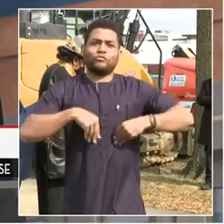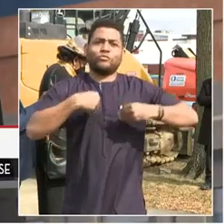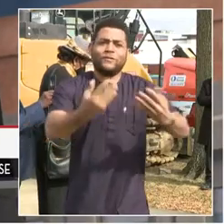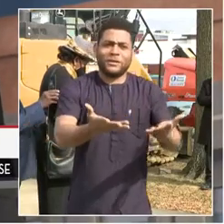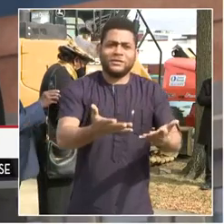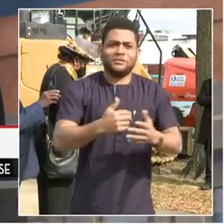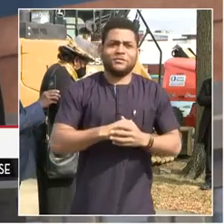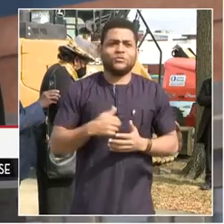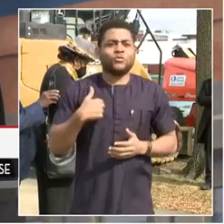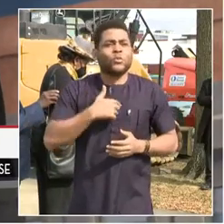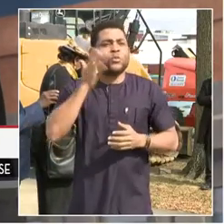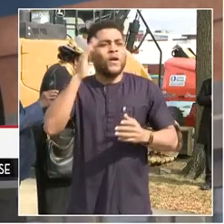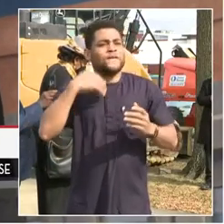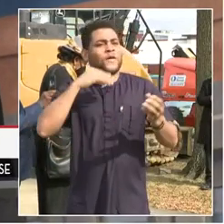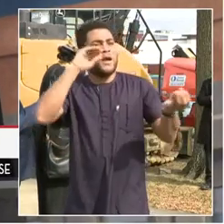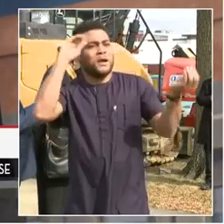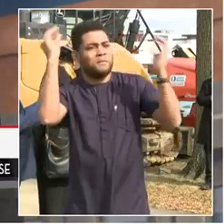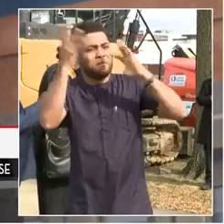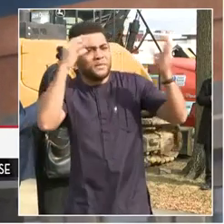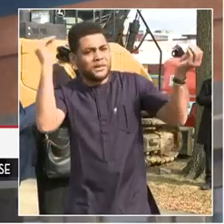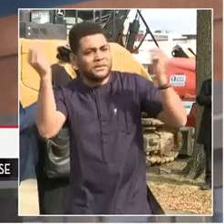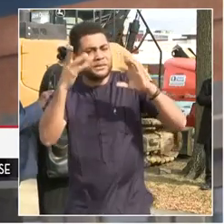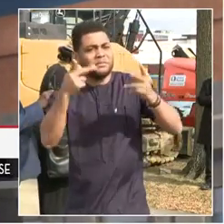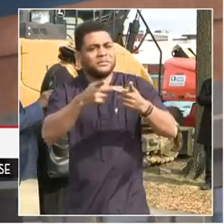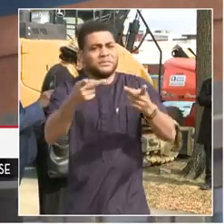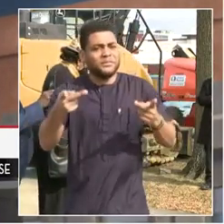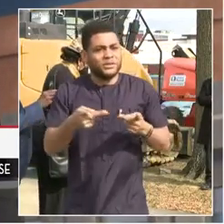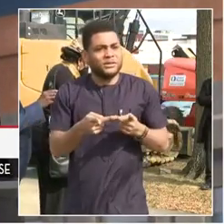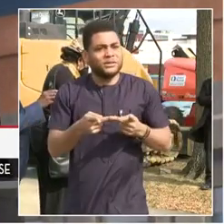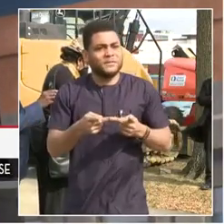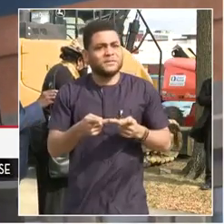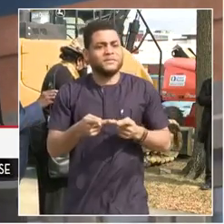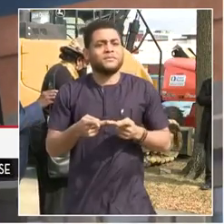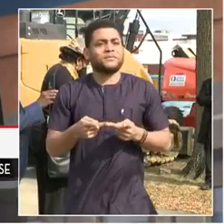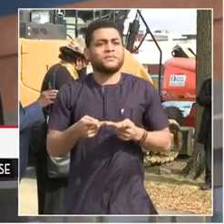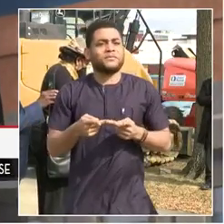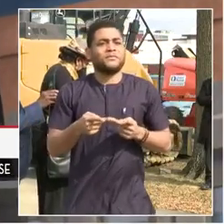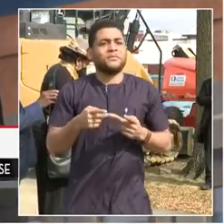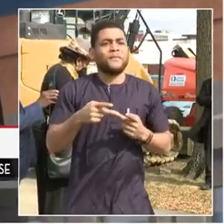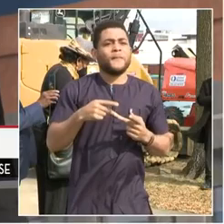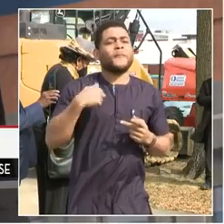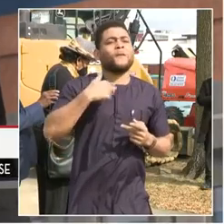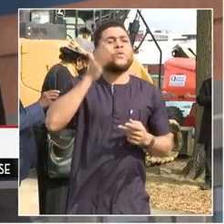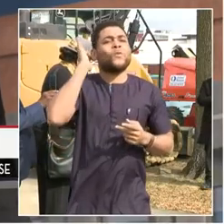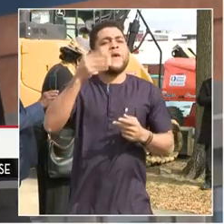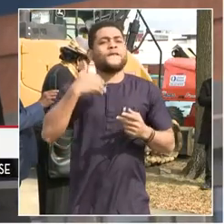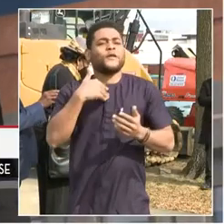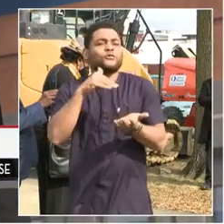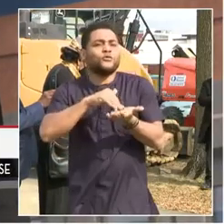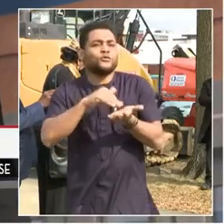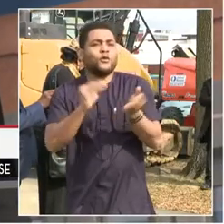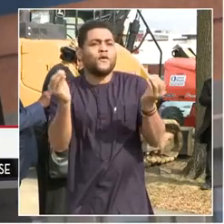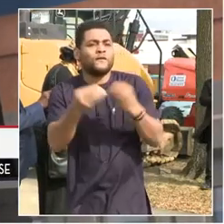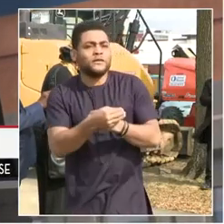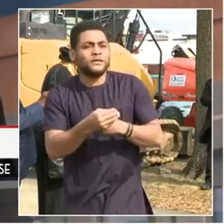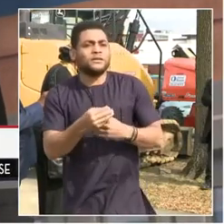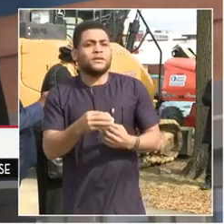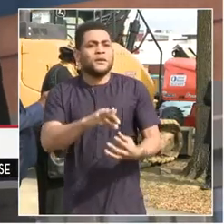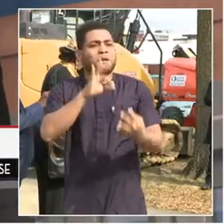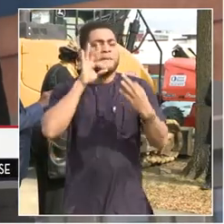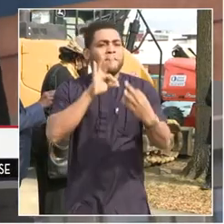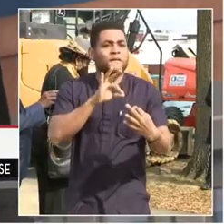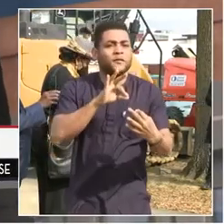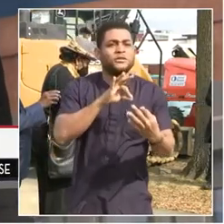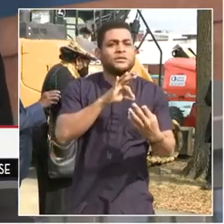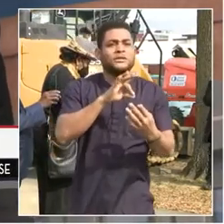pavilion for outpatient care, physician services, and imaging to assure that you have state-of-the-art access to